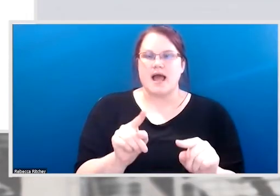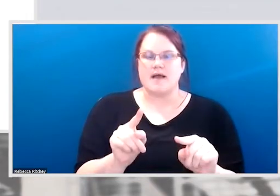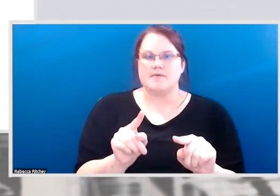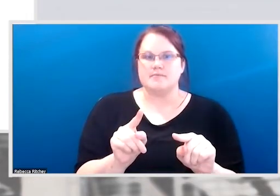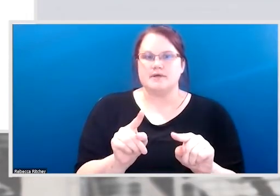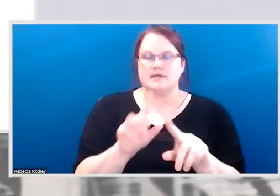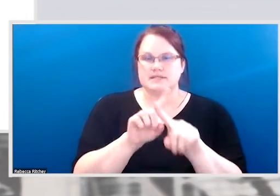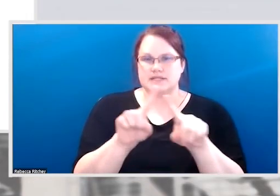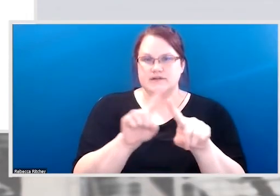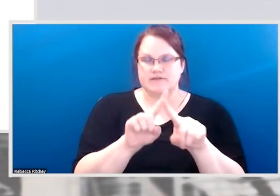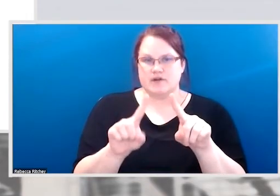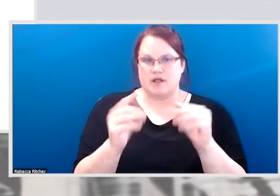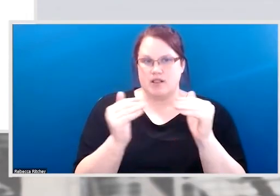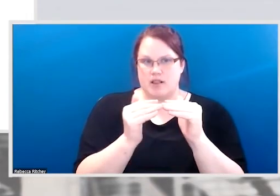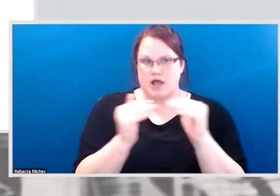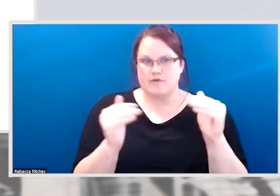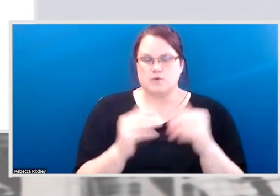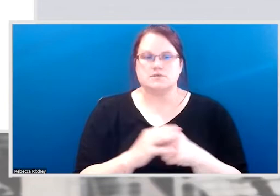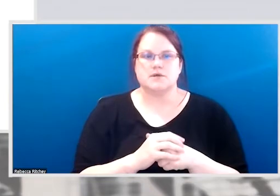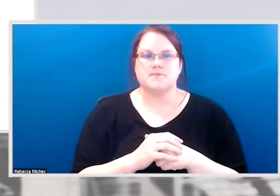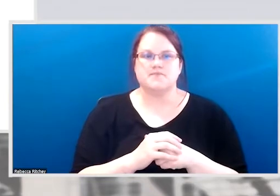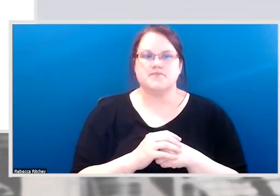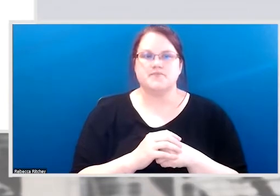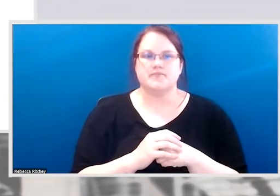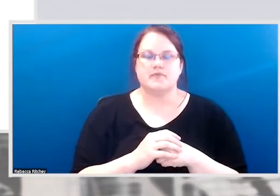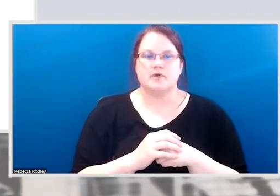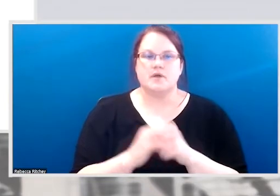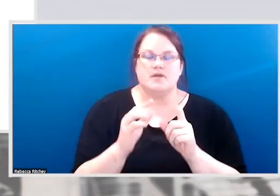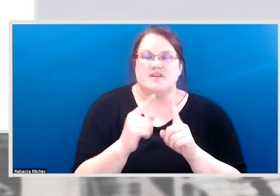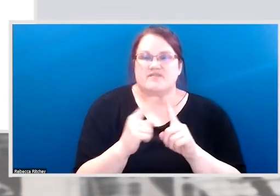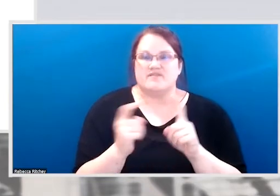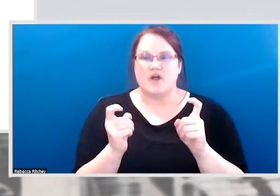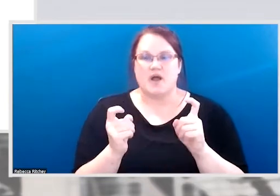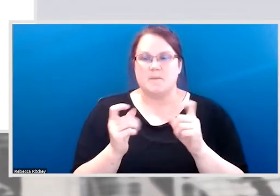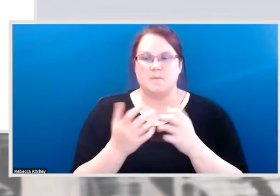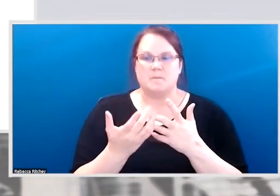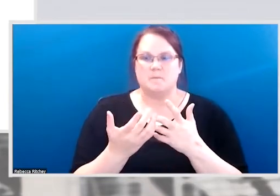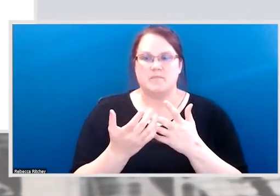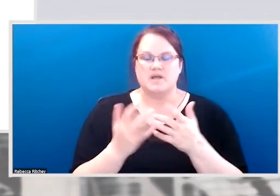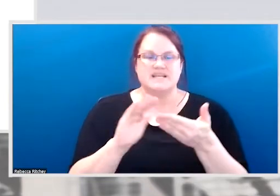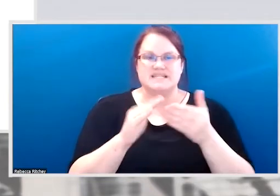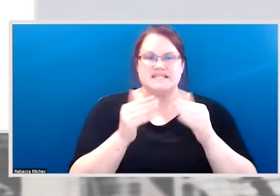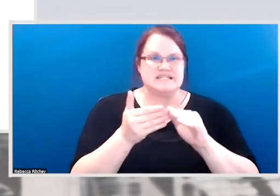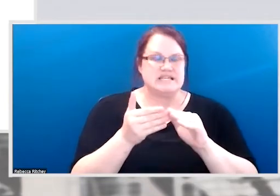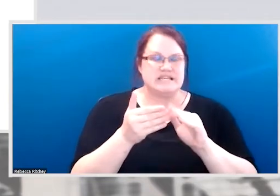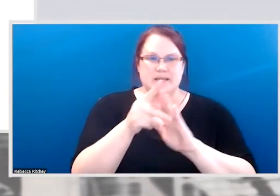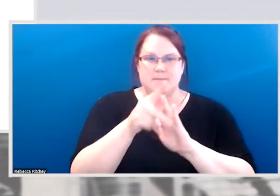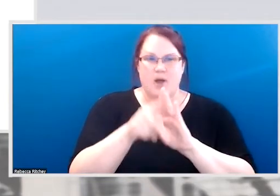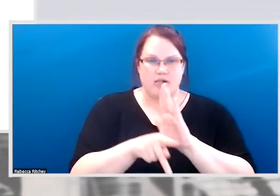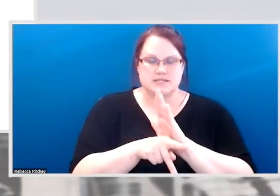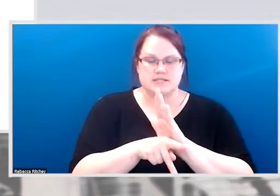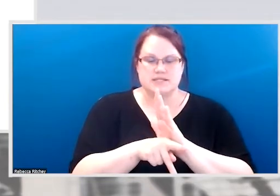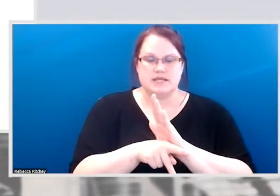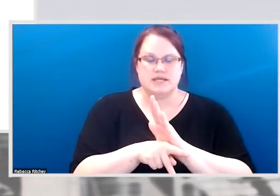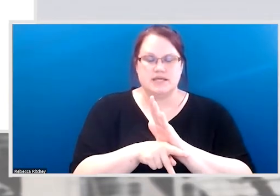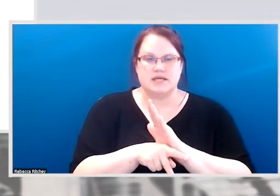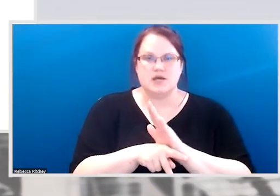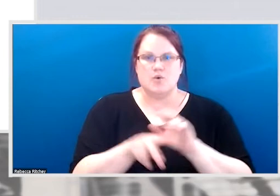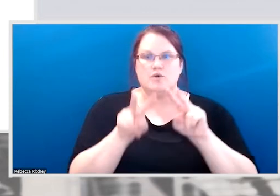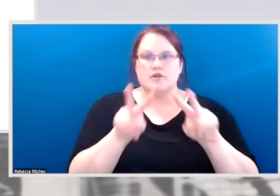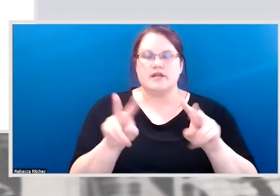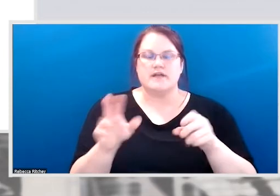of different scales. And so those happen anywhere from, from citywide policy, where we're looking at the city as a